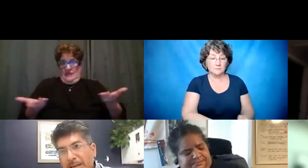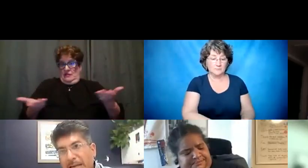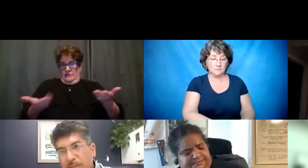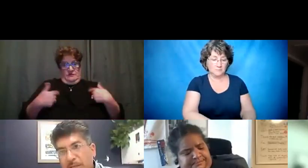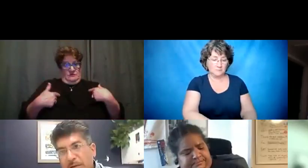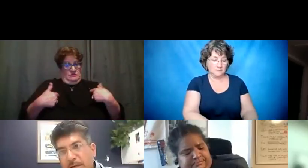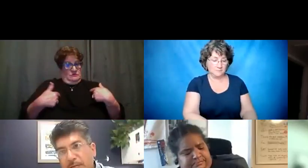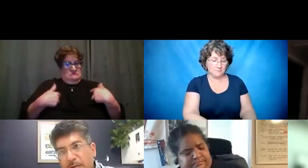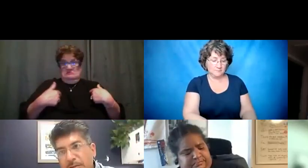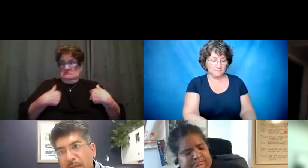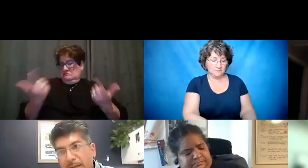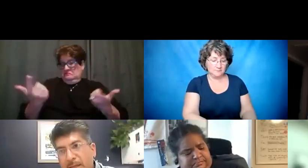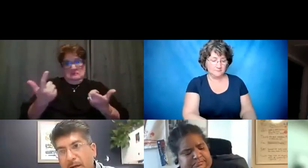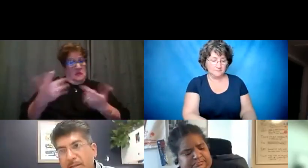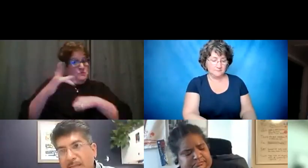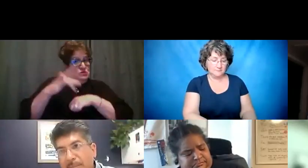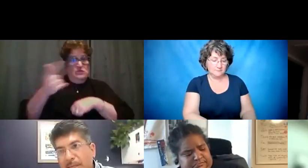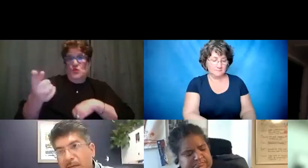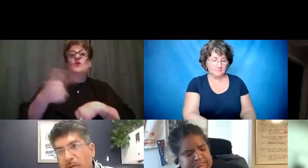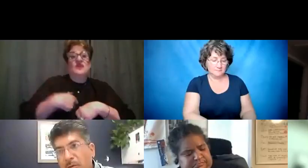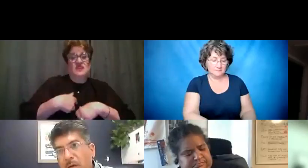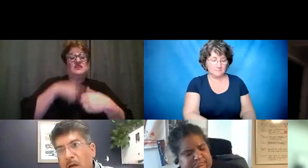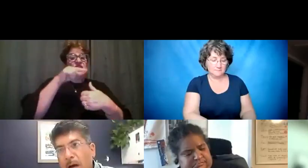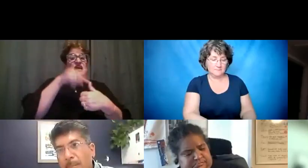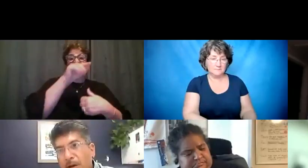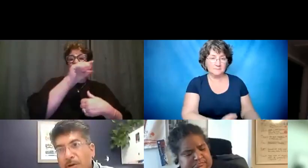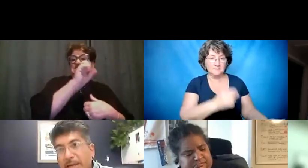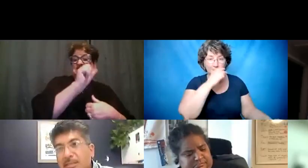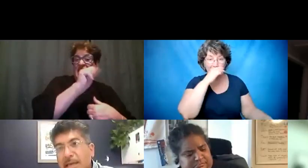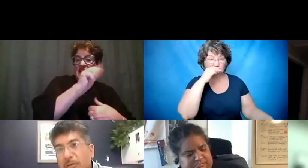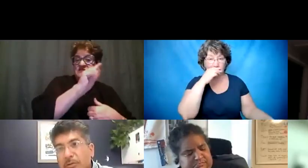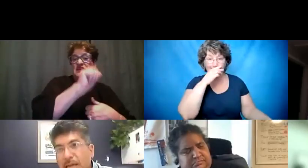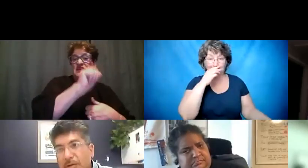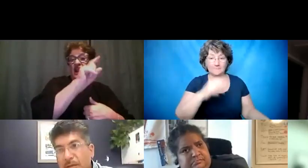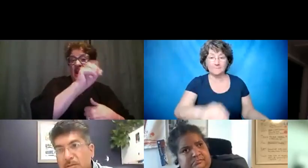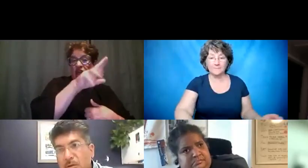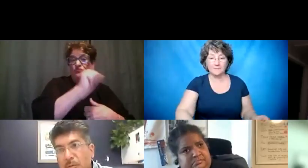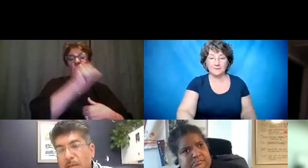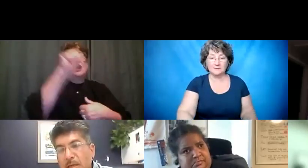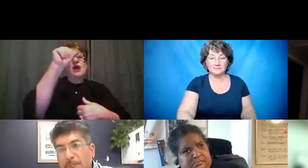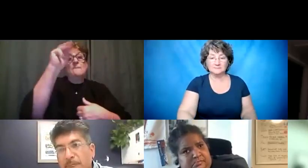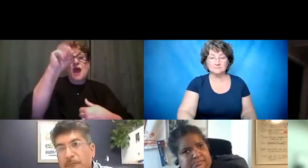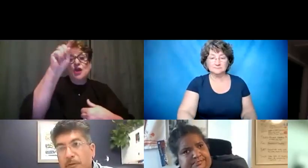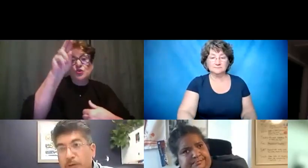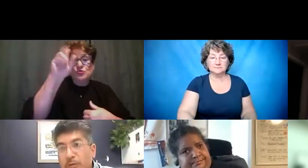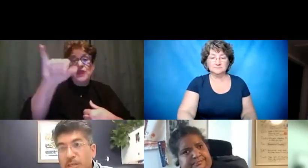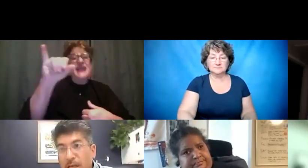Our catchment area covers Santa Clara, San Benito, Monterey, and Santa Cruz County. So feel free to reach out